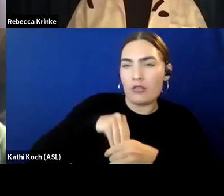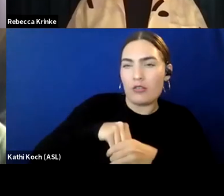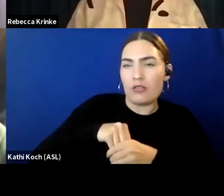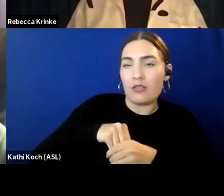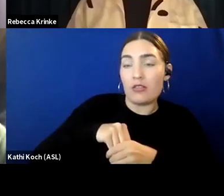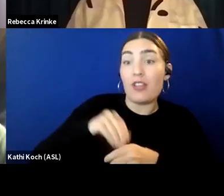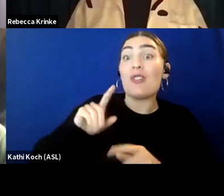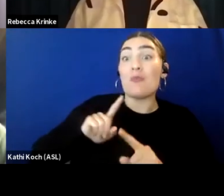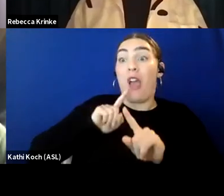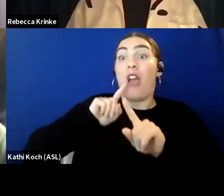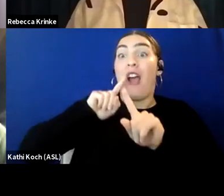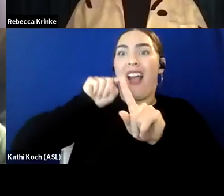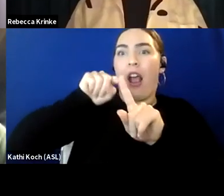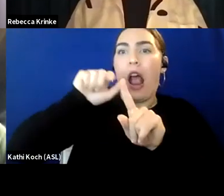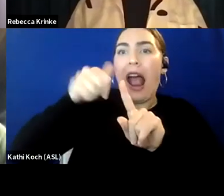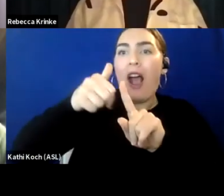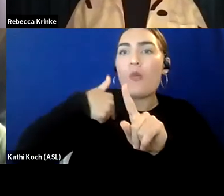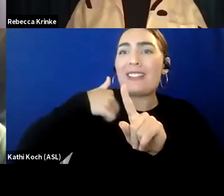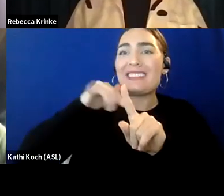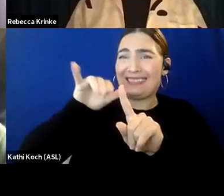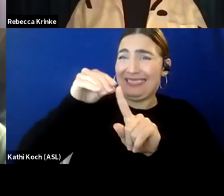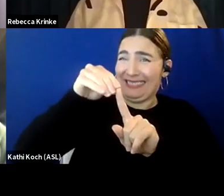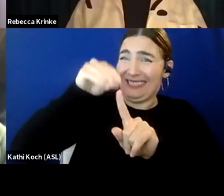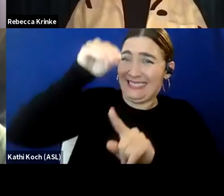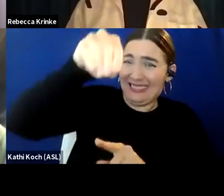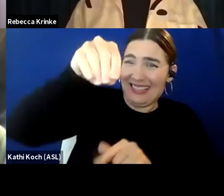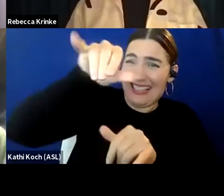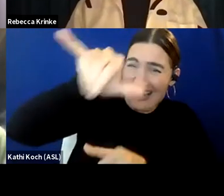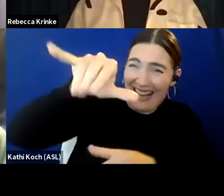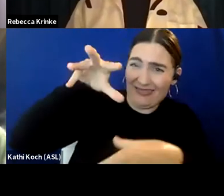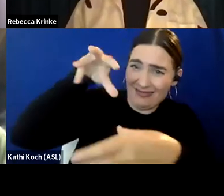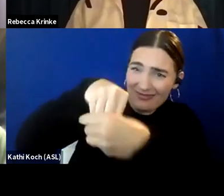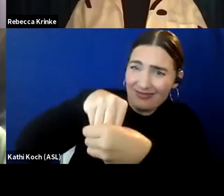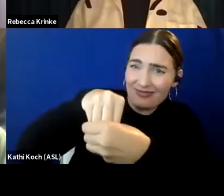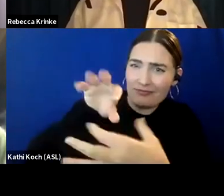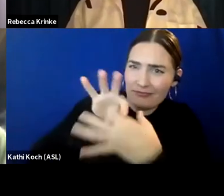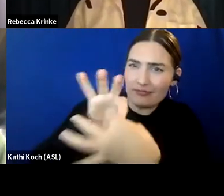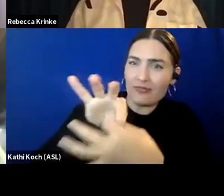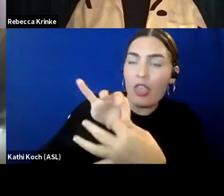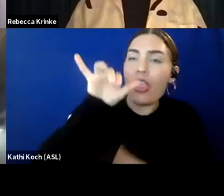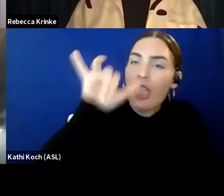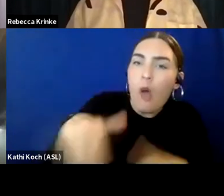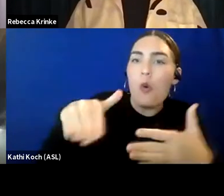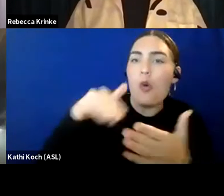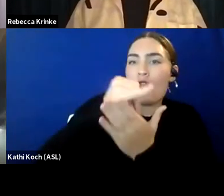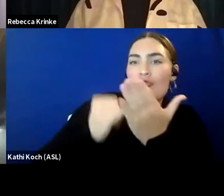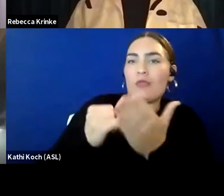engaged in the translation, to me, is truly the artistic process.